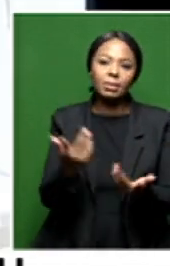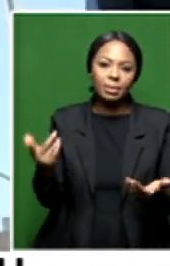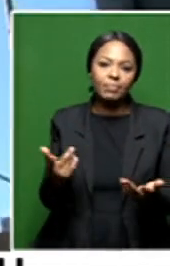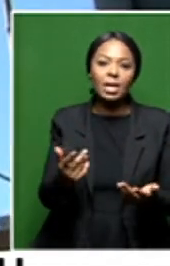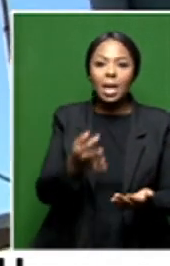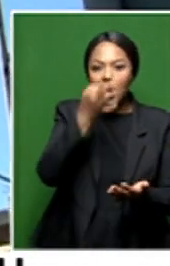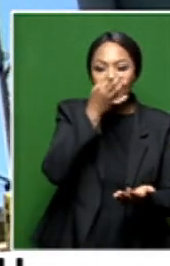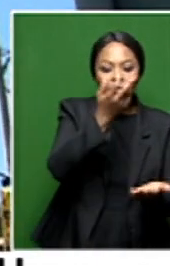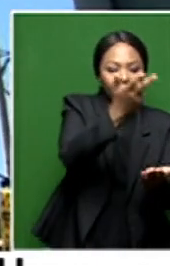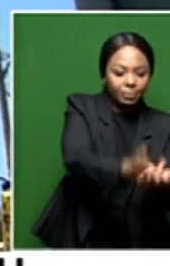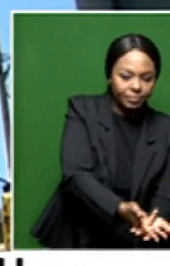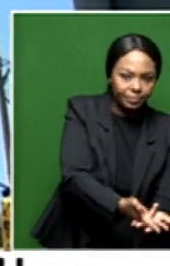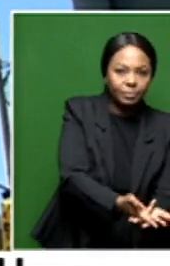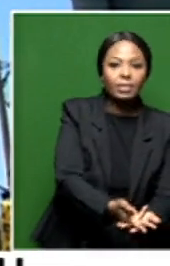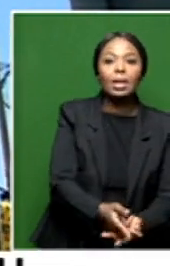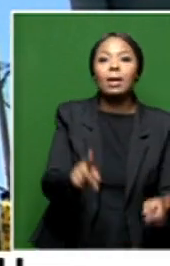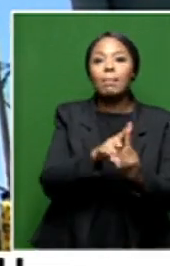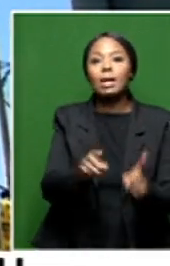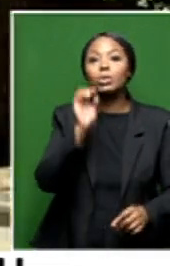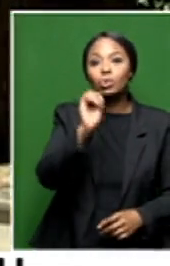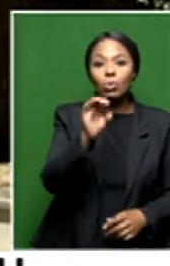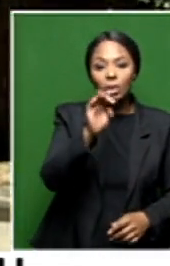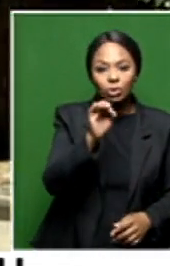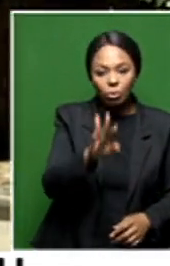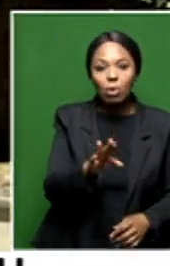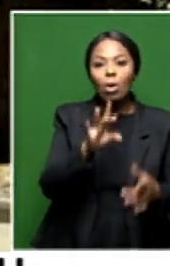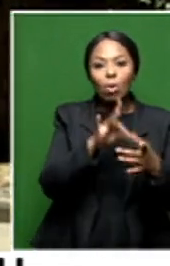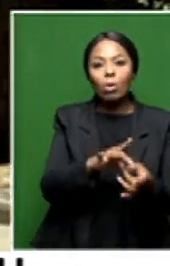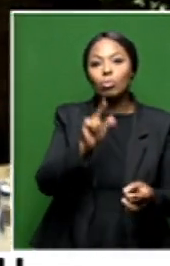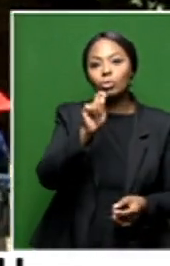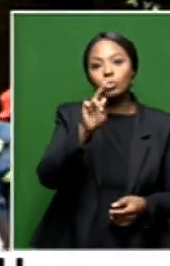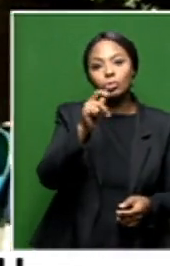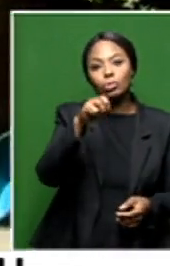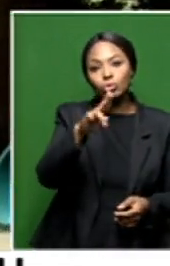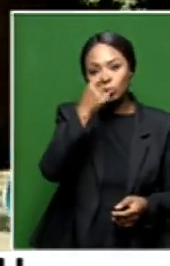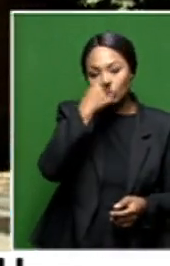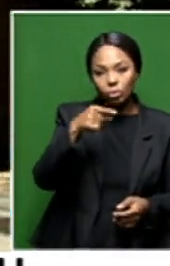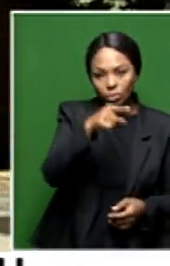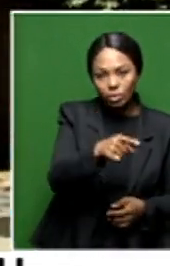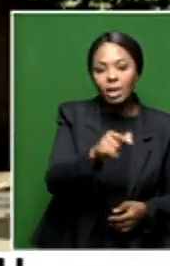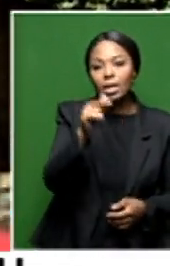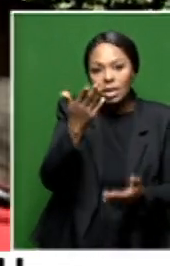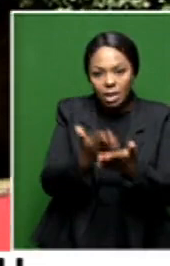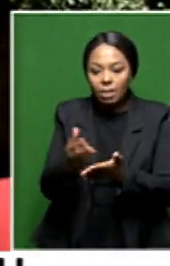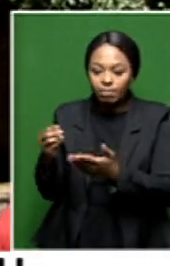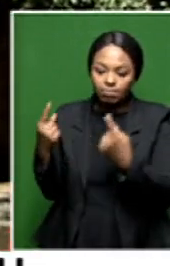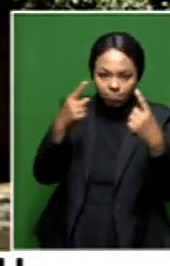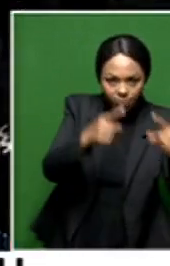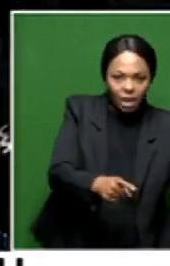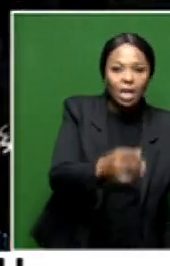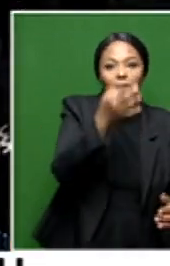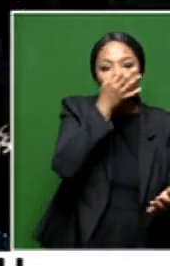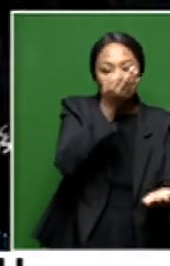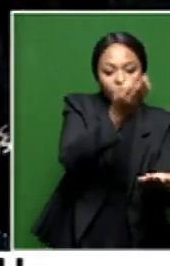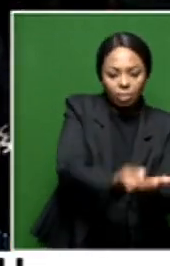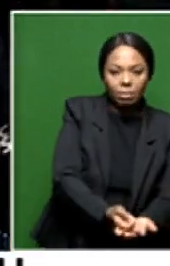But also there'll be a platform in Soweto at the Tutu House for people who'd like to come and put wreaths. to come and put them. The city, together with the